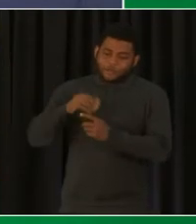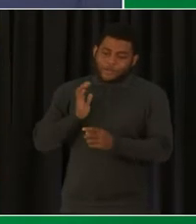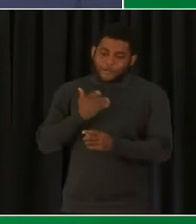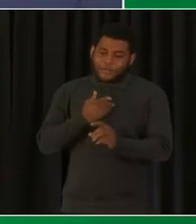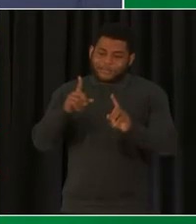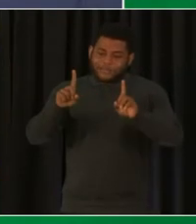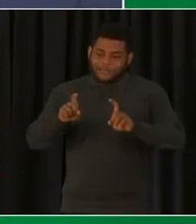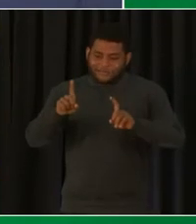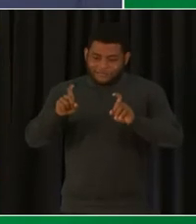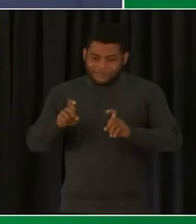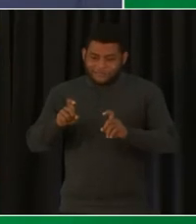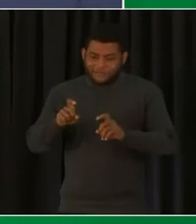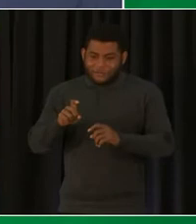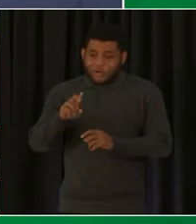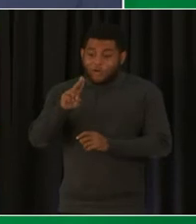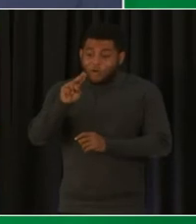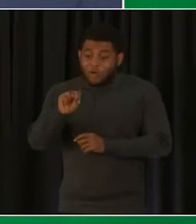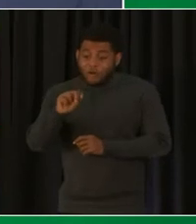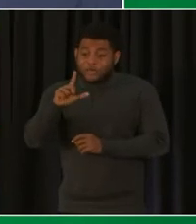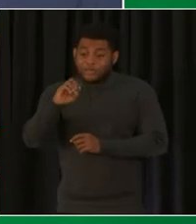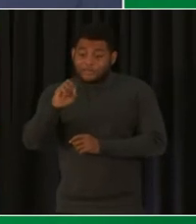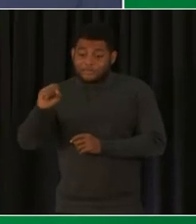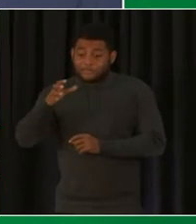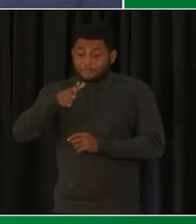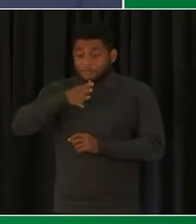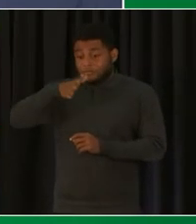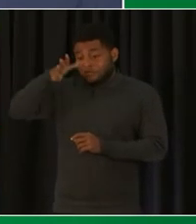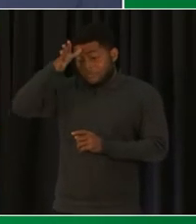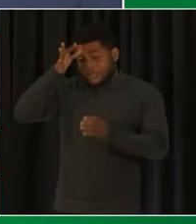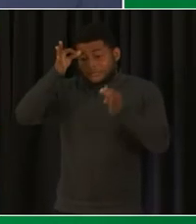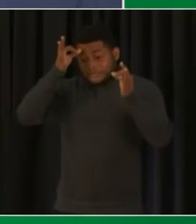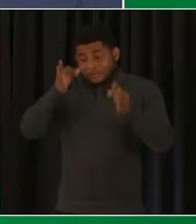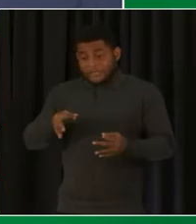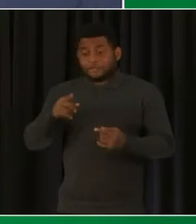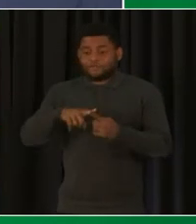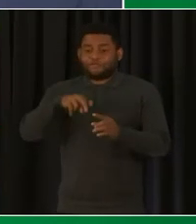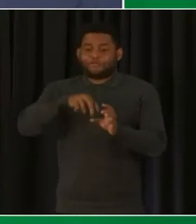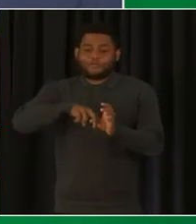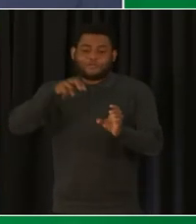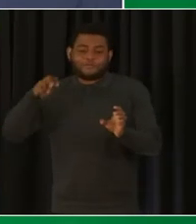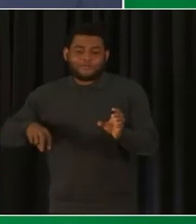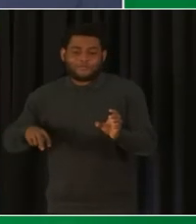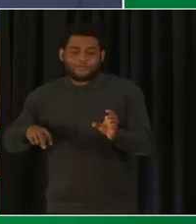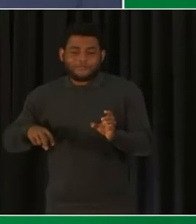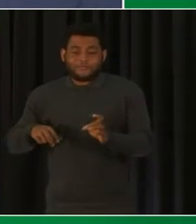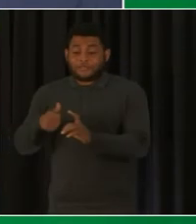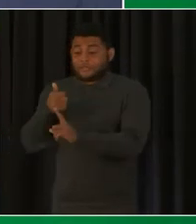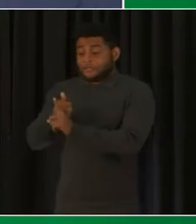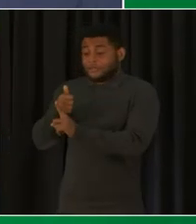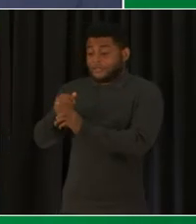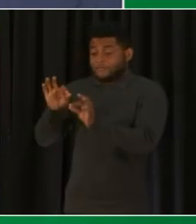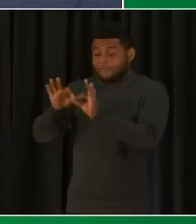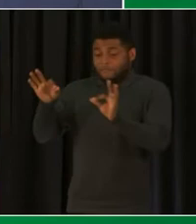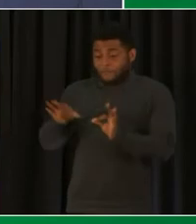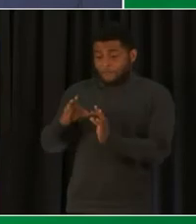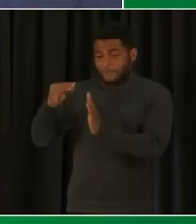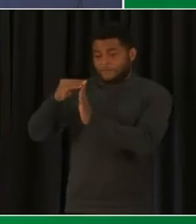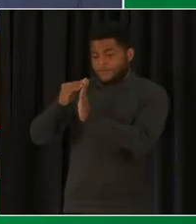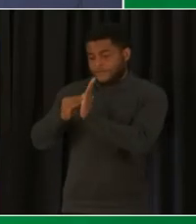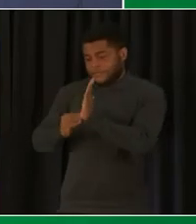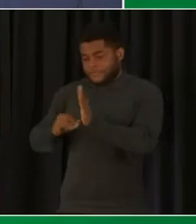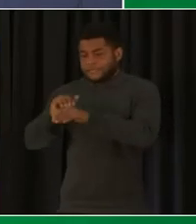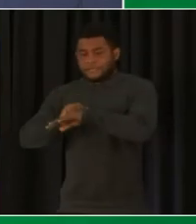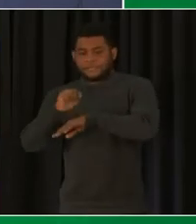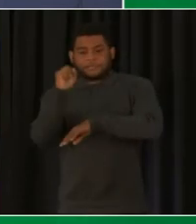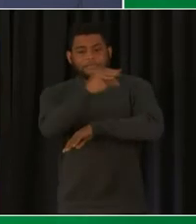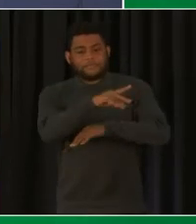student opts out. And it is a form that the parent would complete, and sent back to DCPS if they wish for